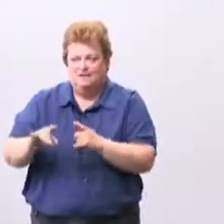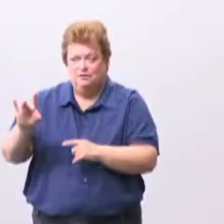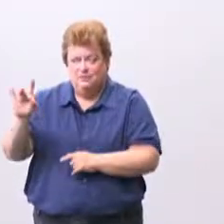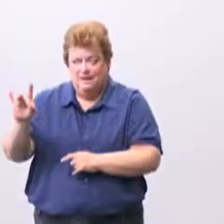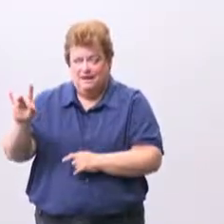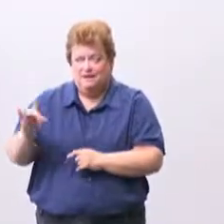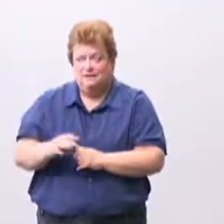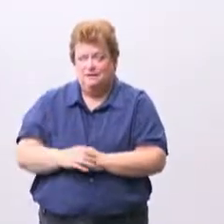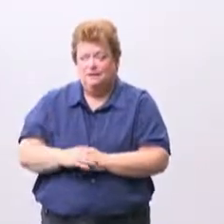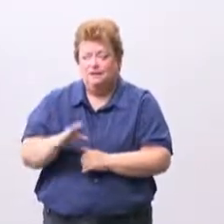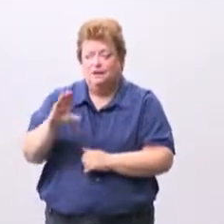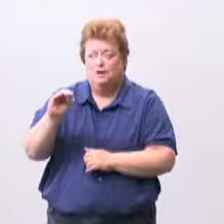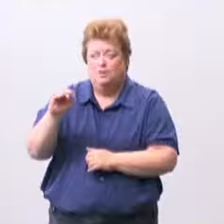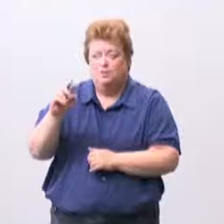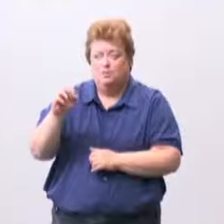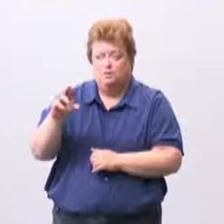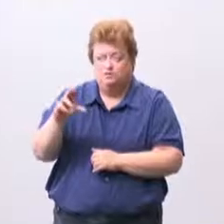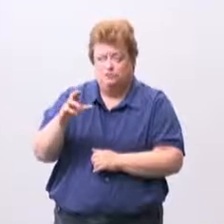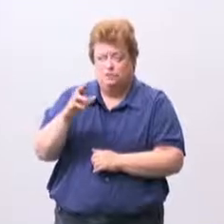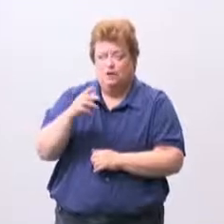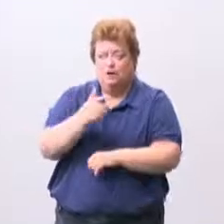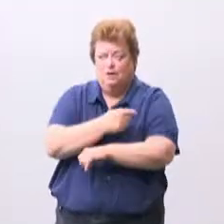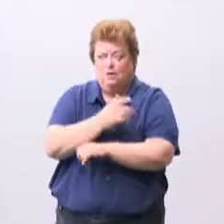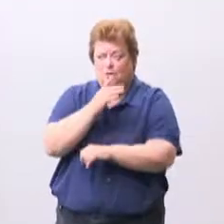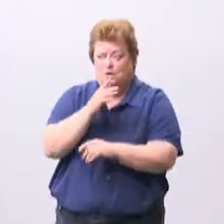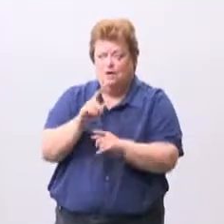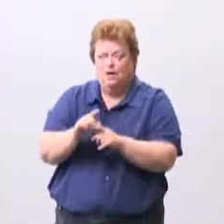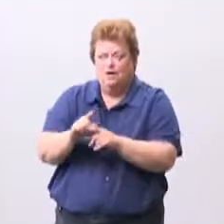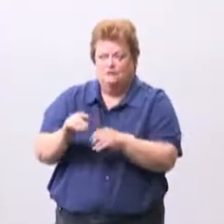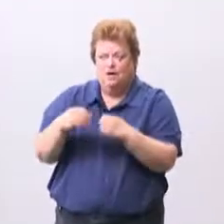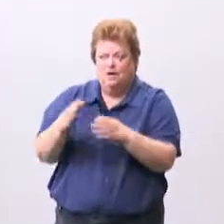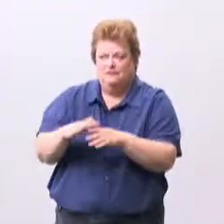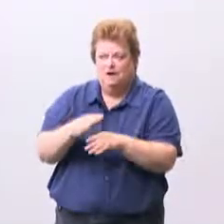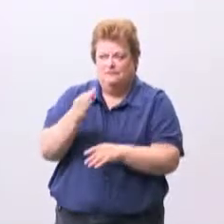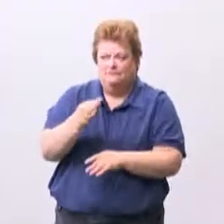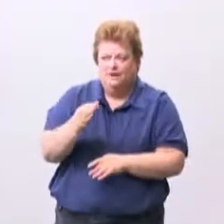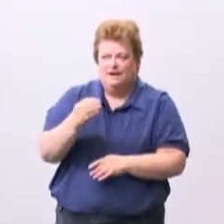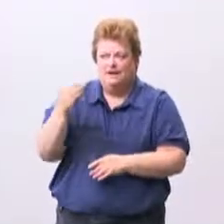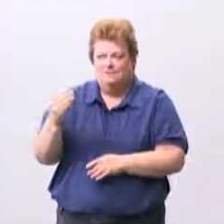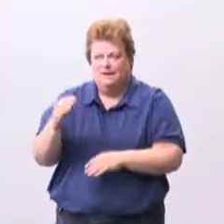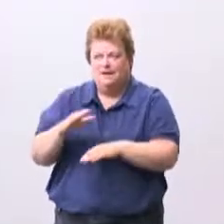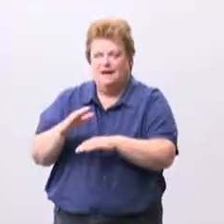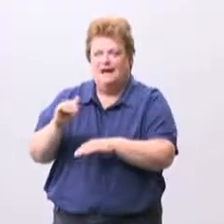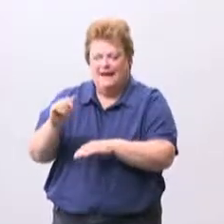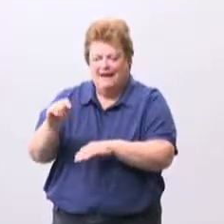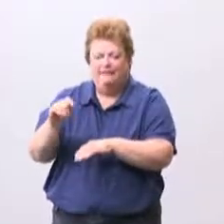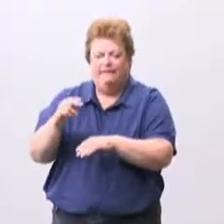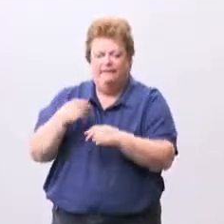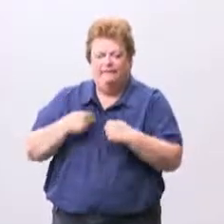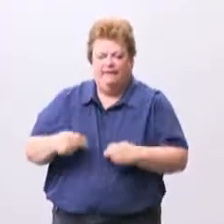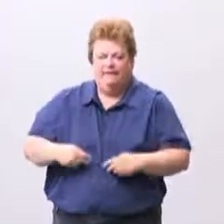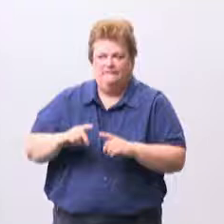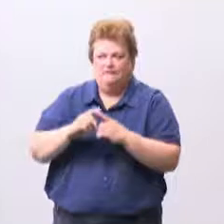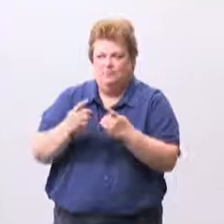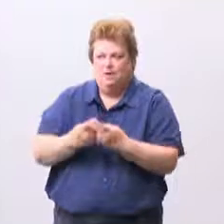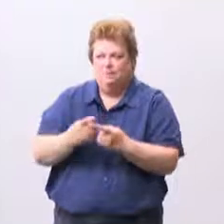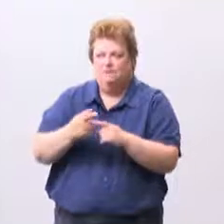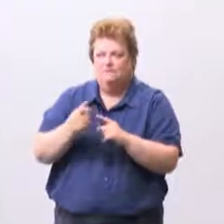p.m. Booster doses will also be offered on Friday and Monday at the health department from 9 a.m. to 2